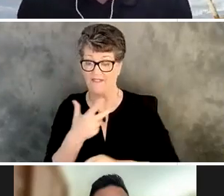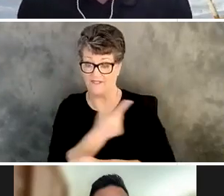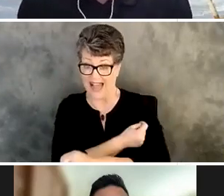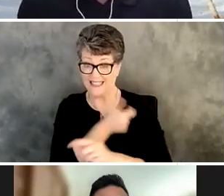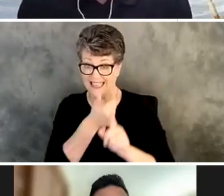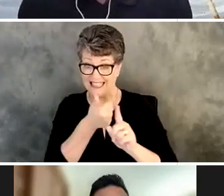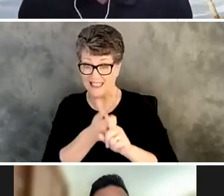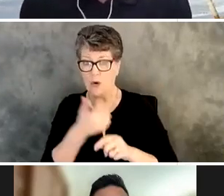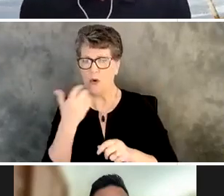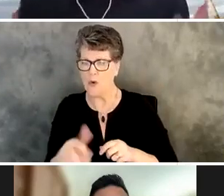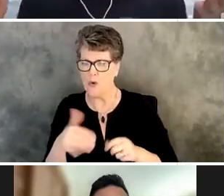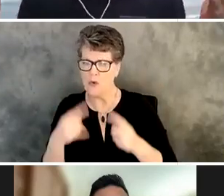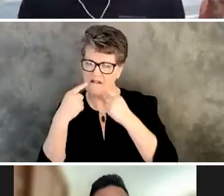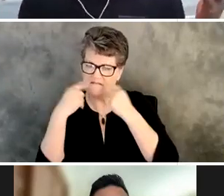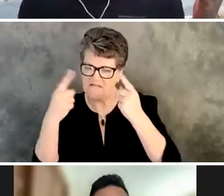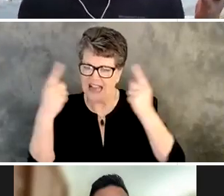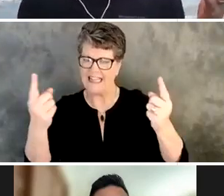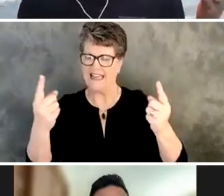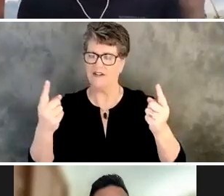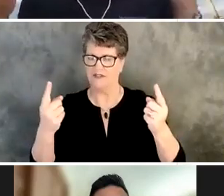a lot of